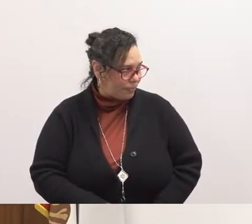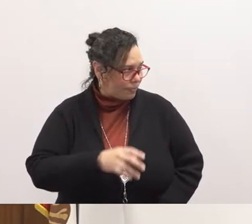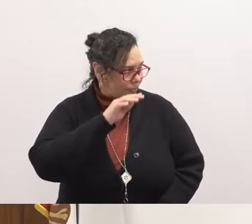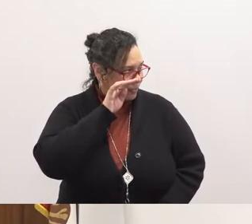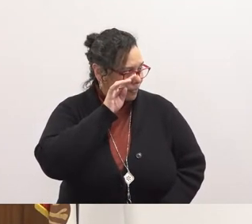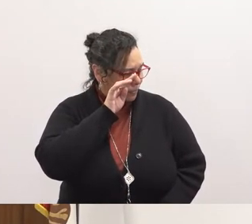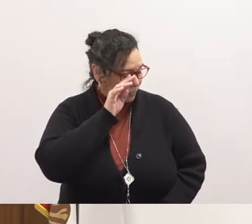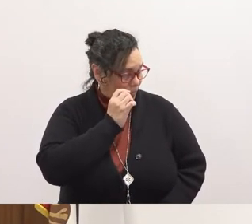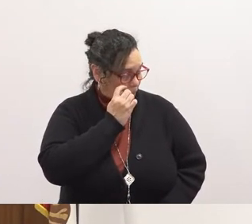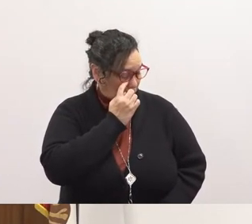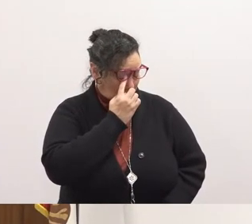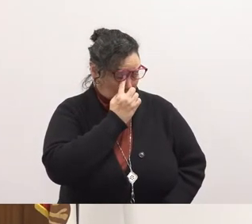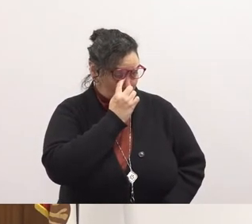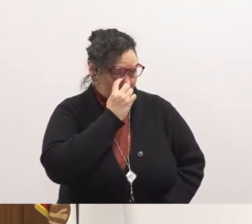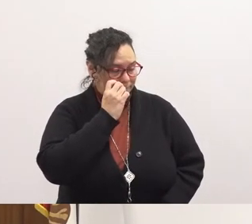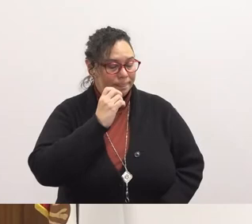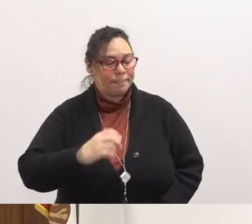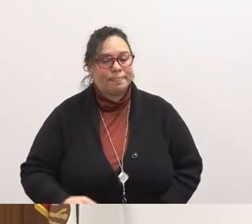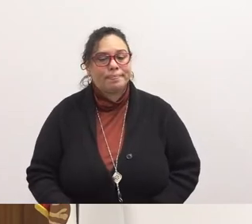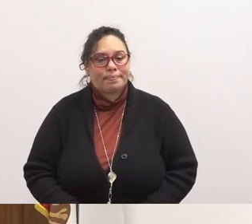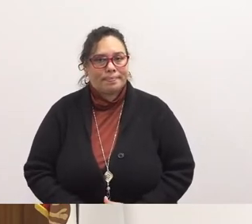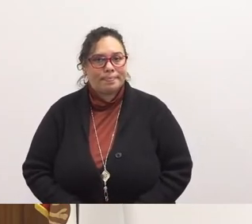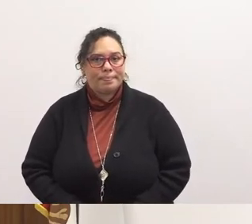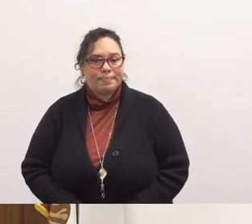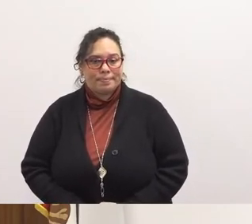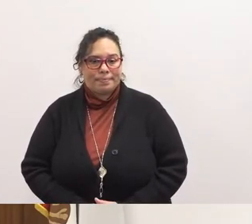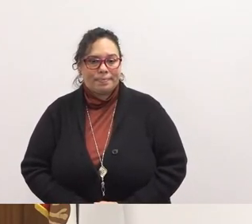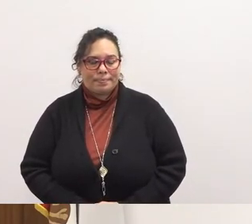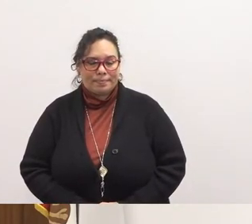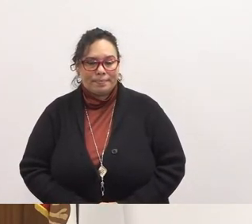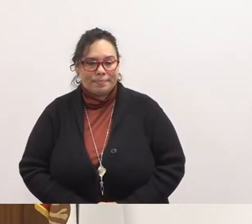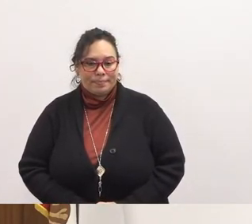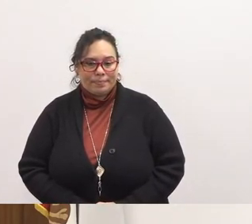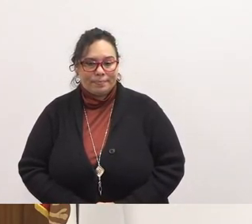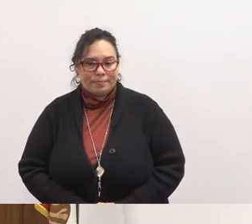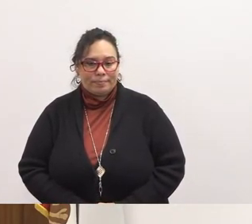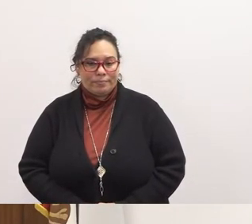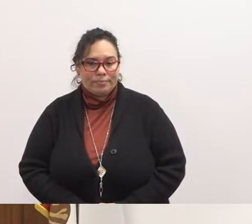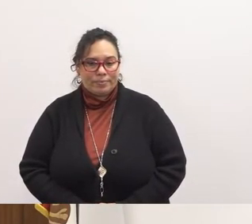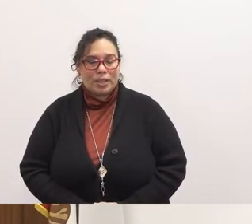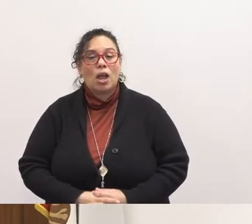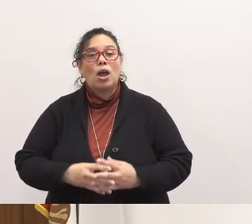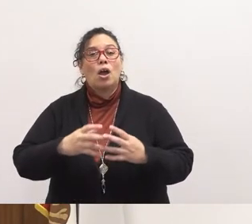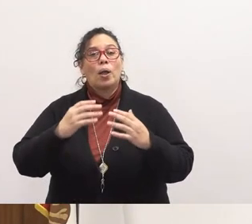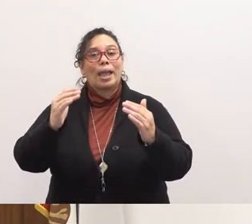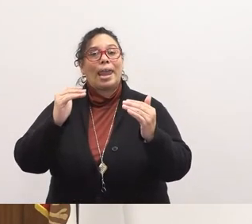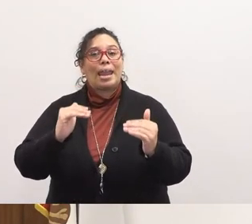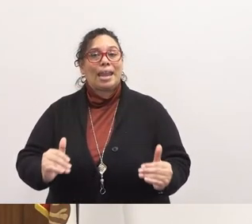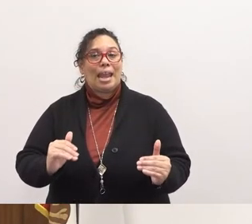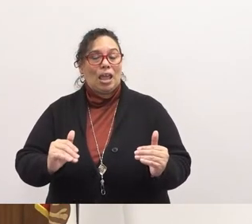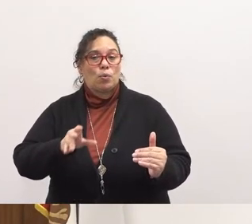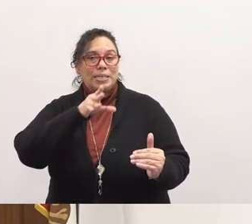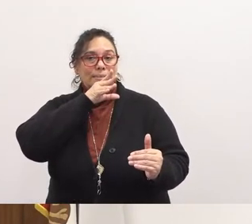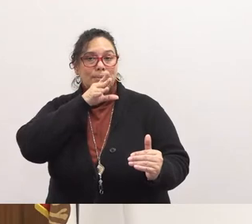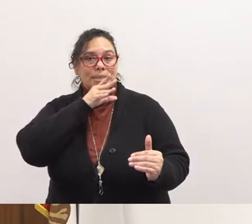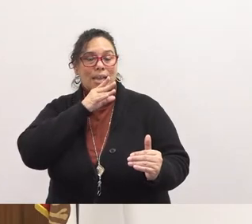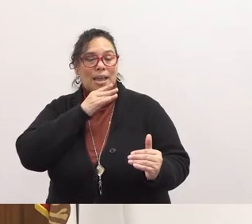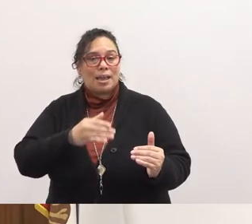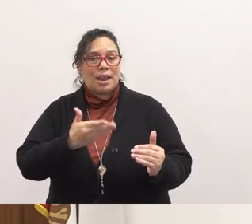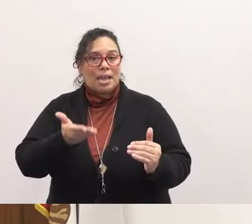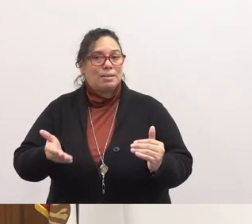And I see that we have quite a number of people who wish to speak on items not listed on the agenda.